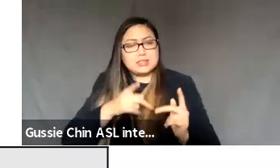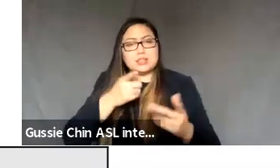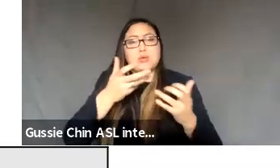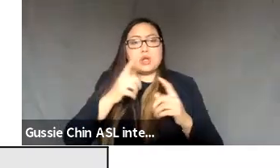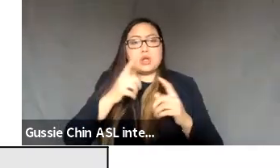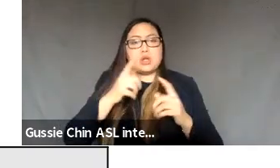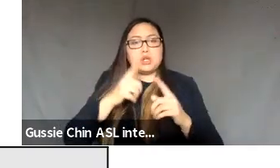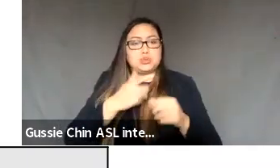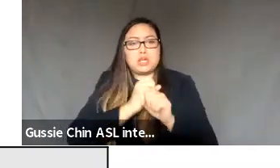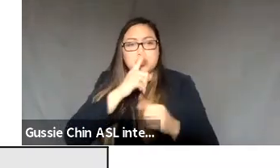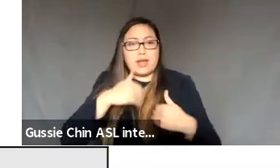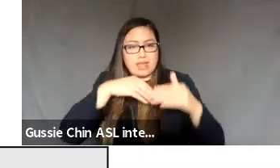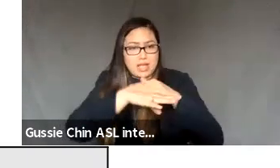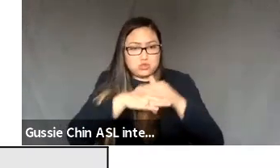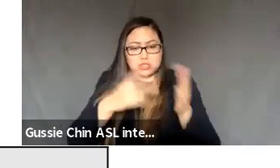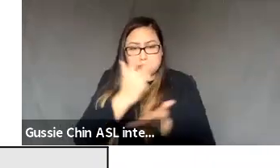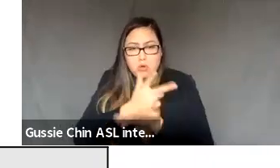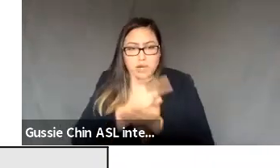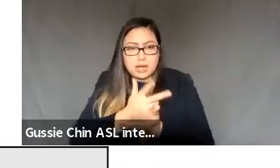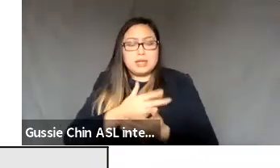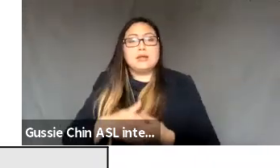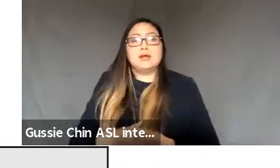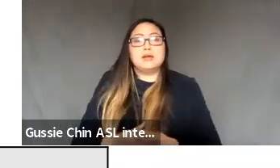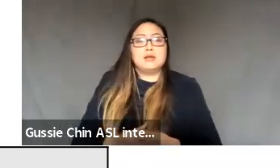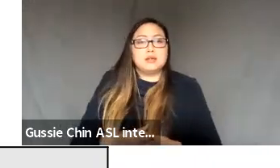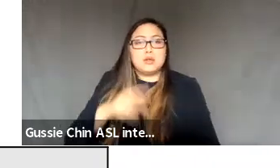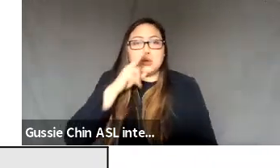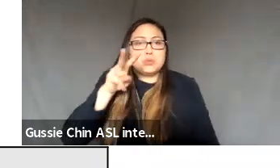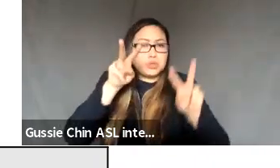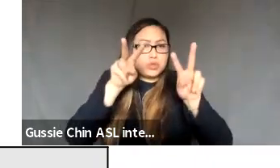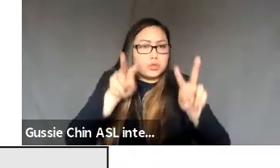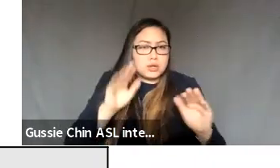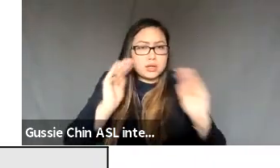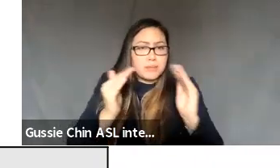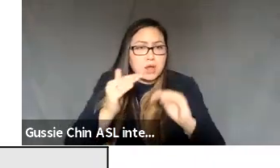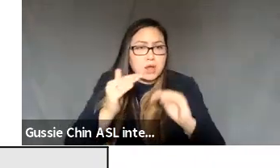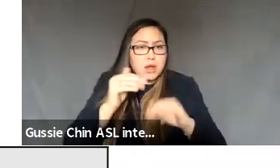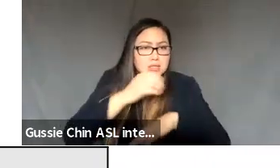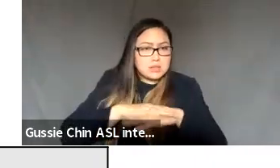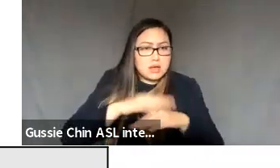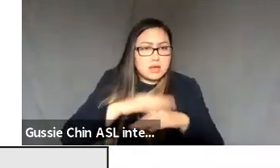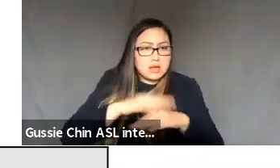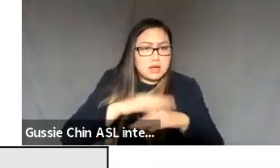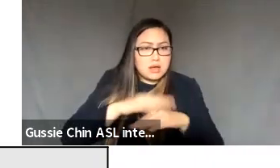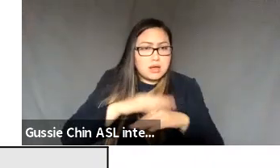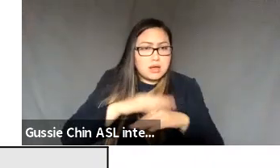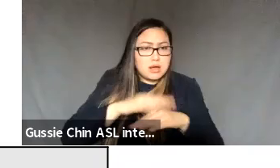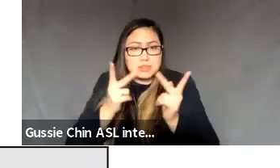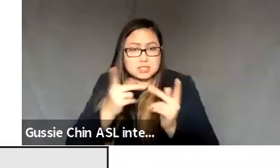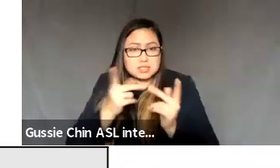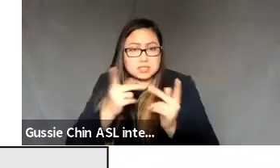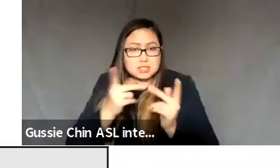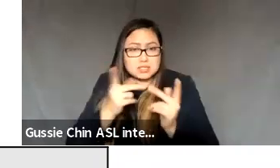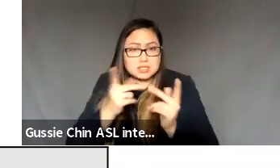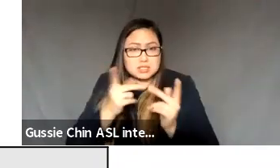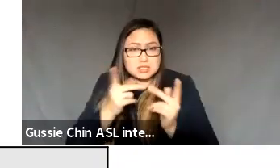entrance, but you come back to this table, and based on the number of parking spaces provided, you determine how many spaces